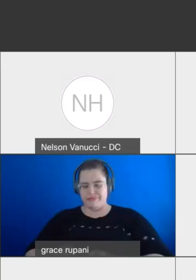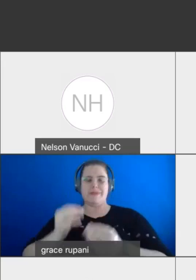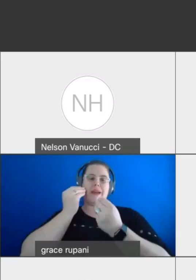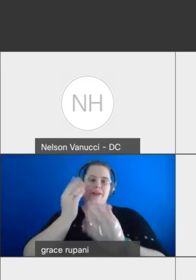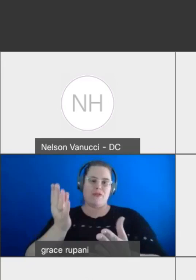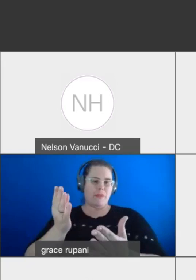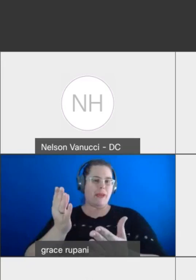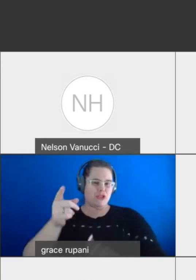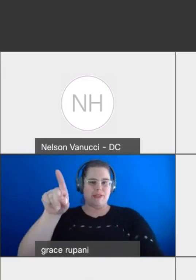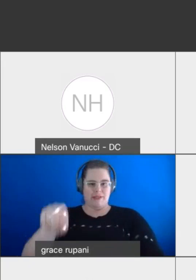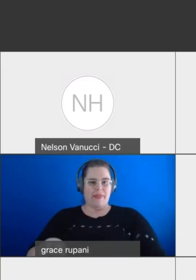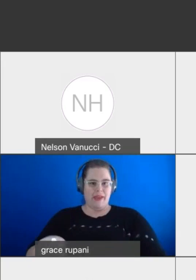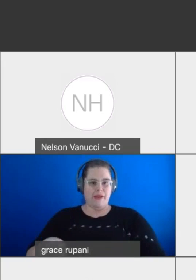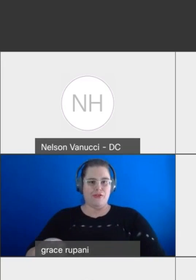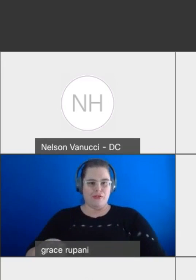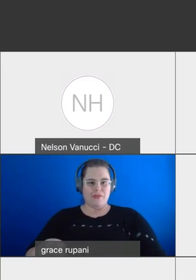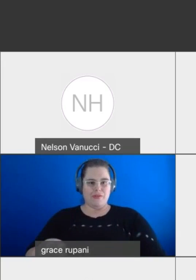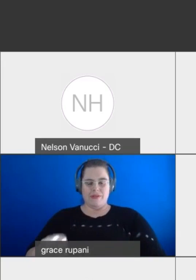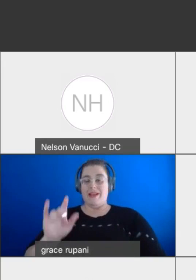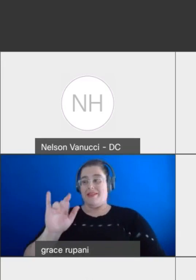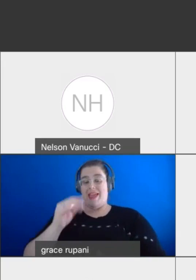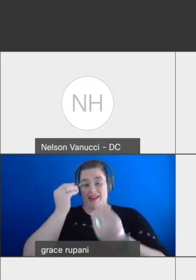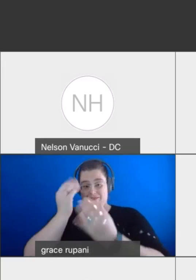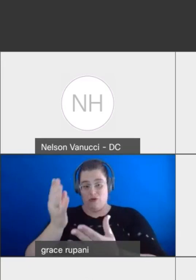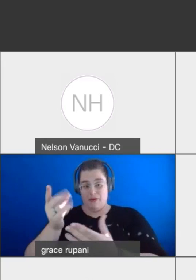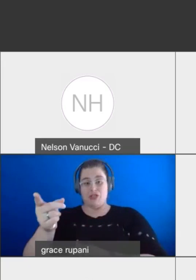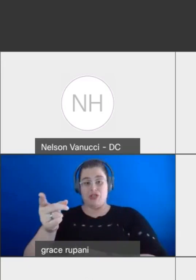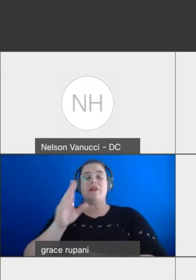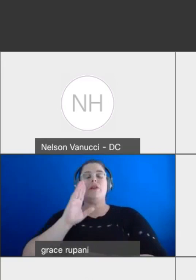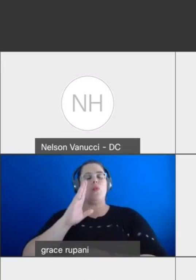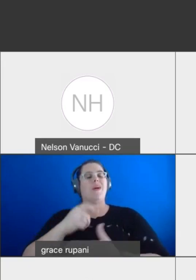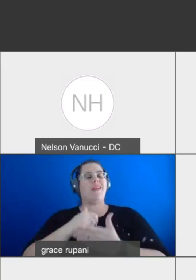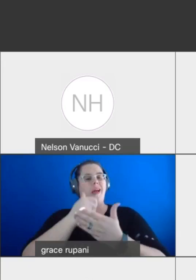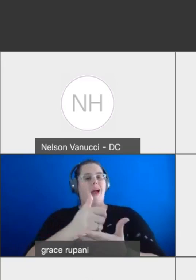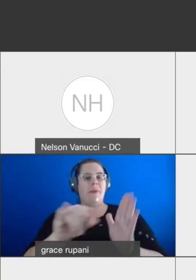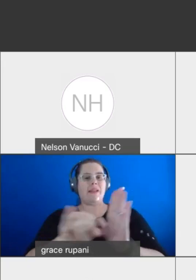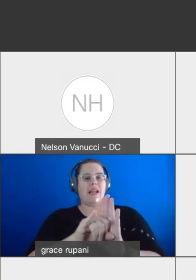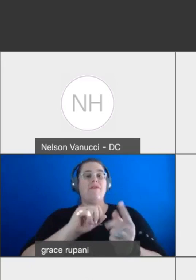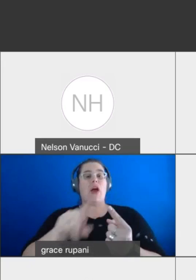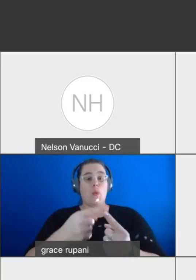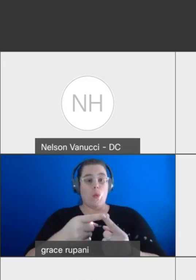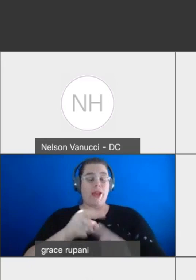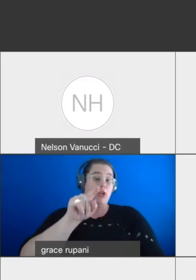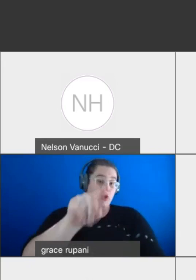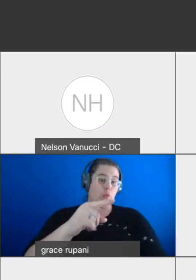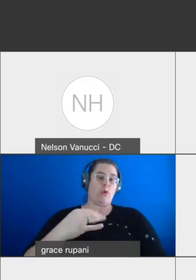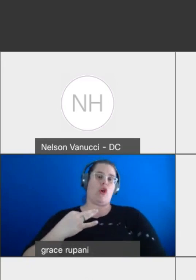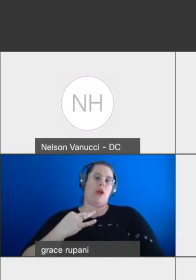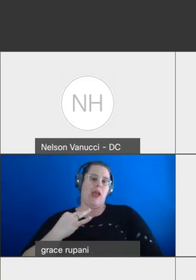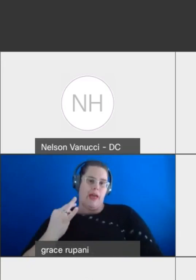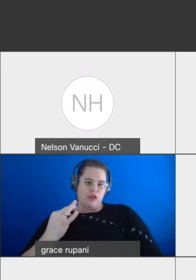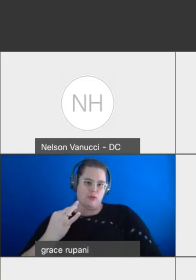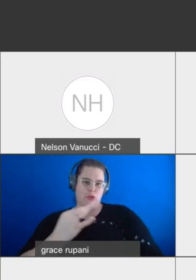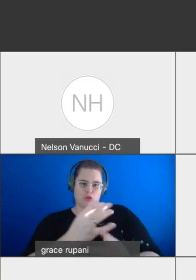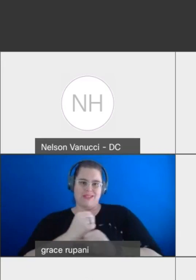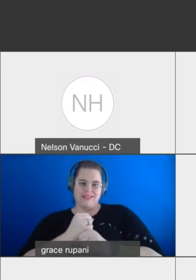that will give them enough information to identify when you would be eligible to get the vaccine. And when you